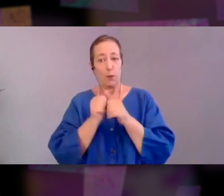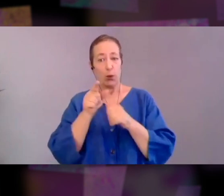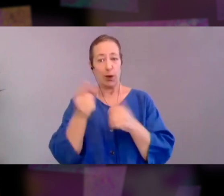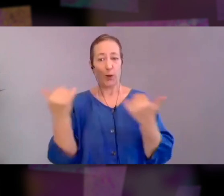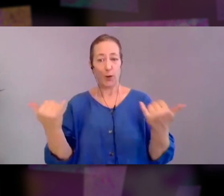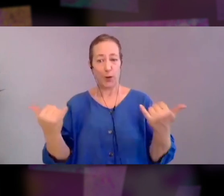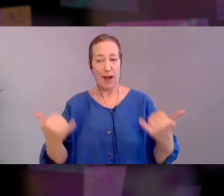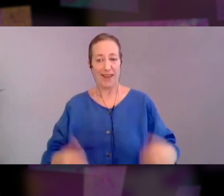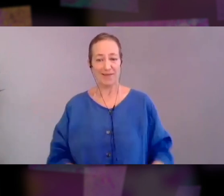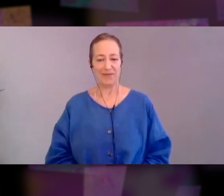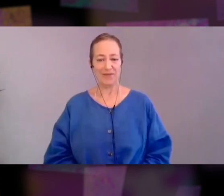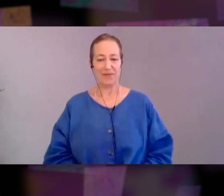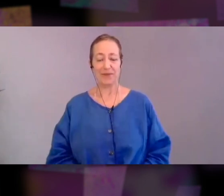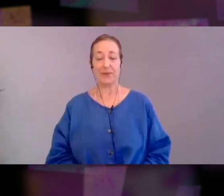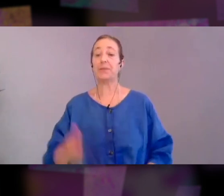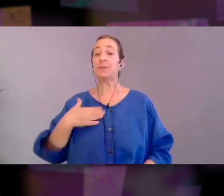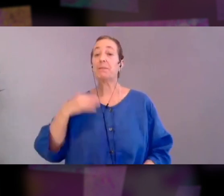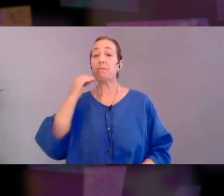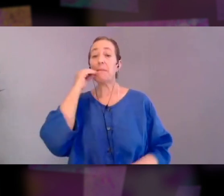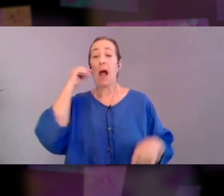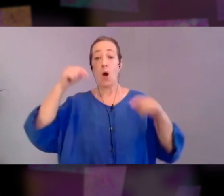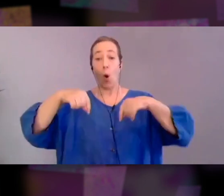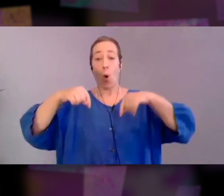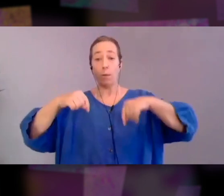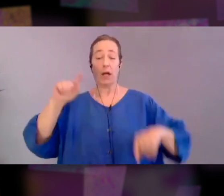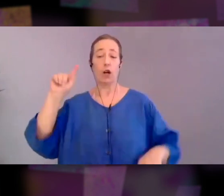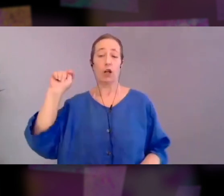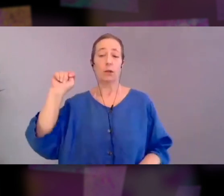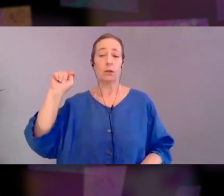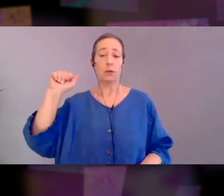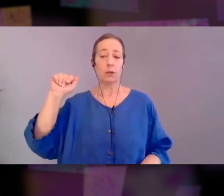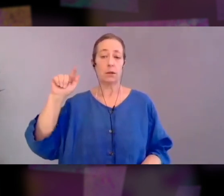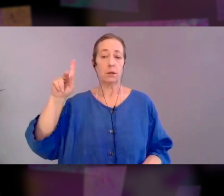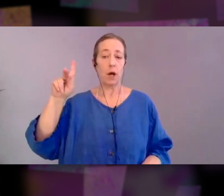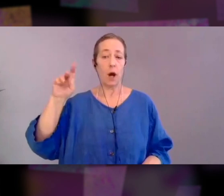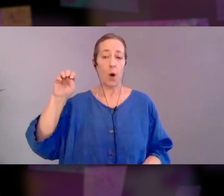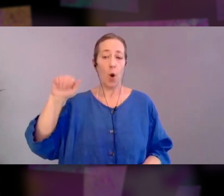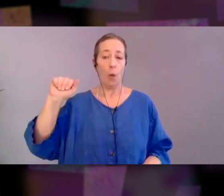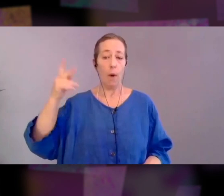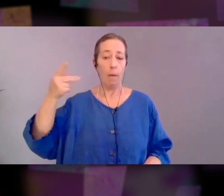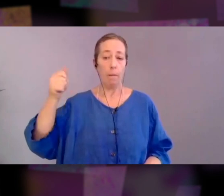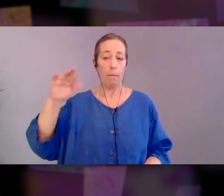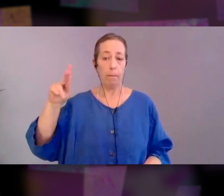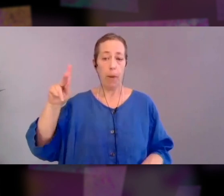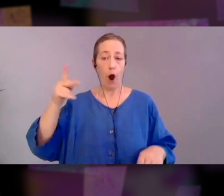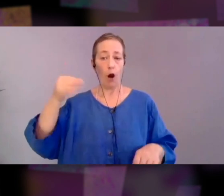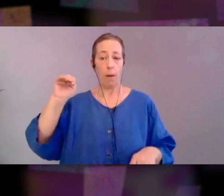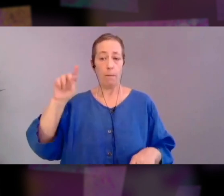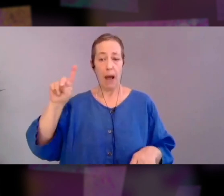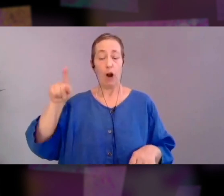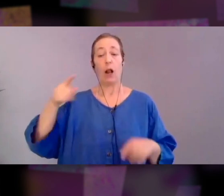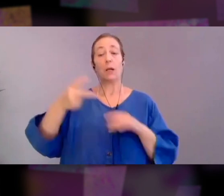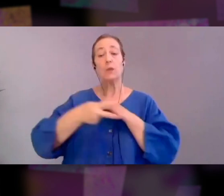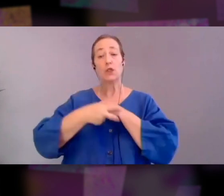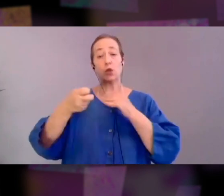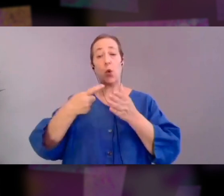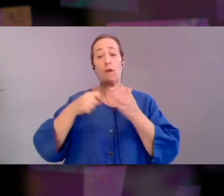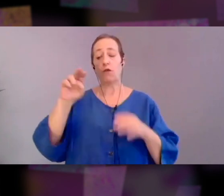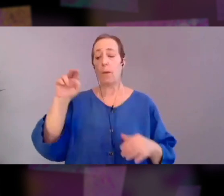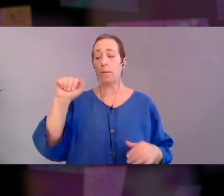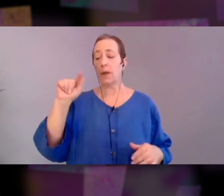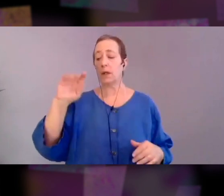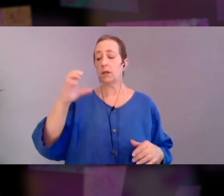I'm streaming from my home in Tacoma Park, Maryland, on land that was stolen from the Nacotchtank,